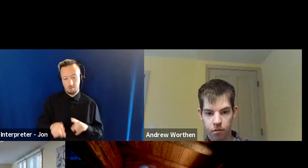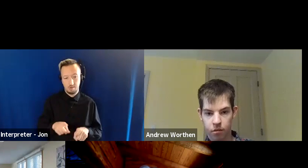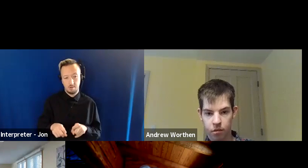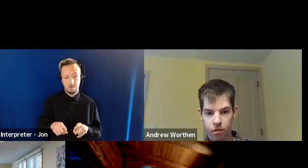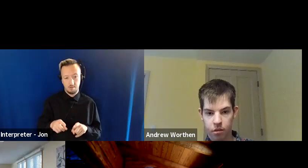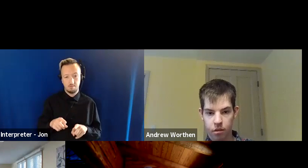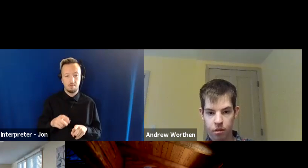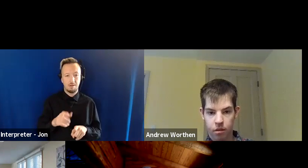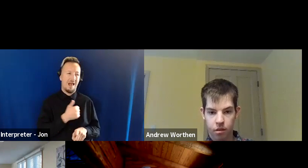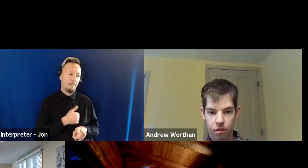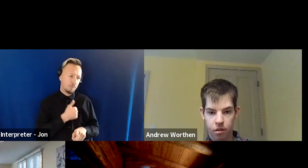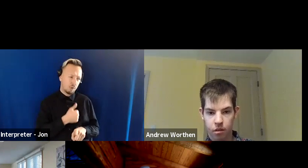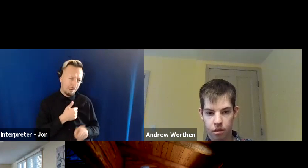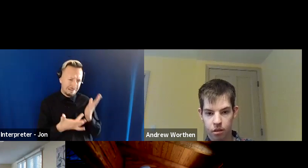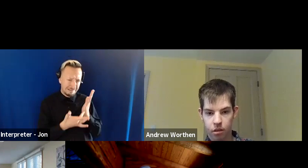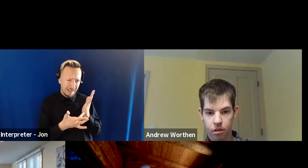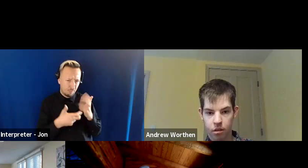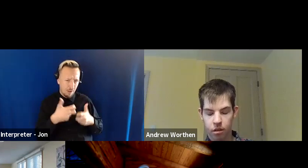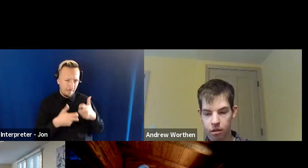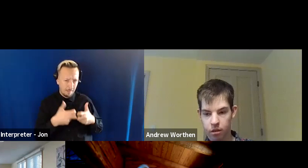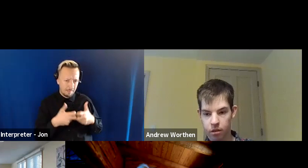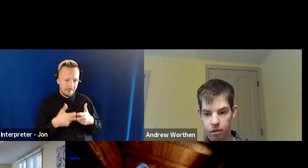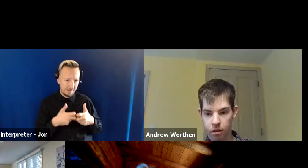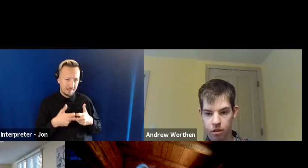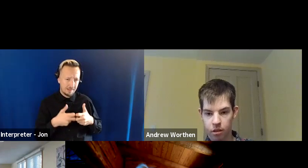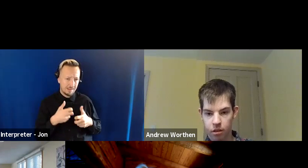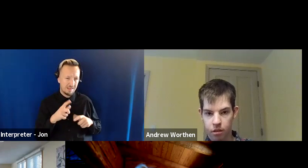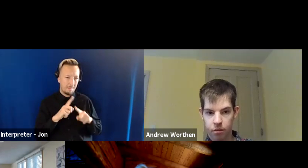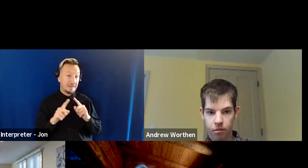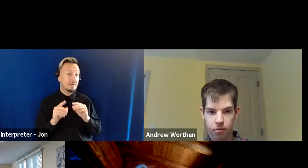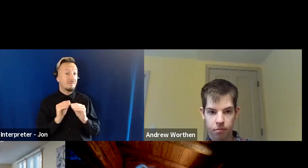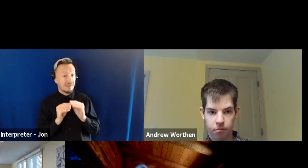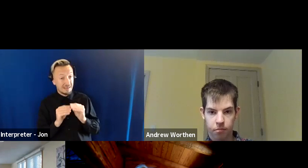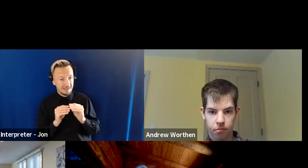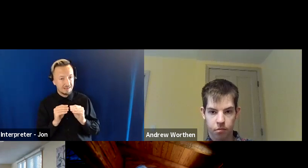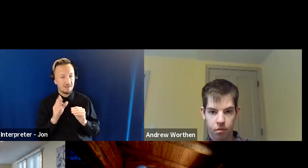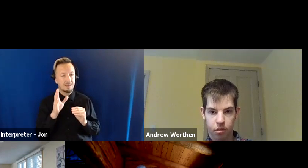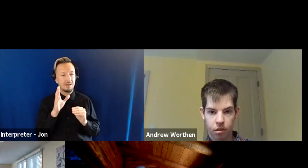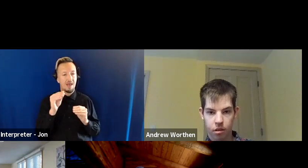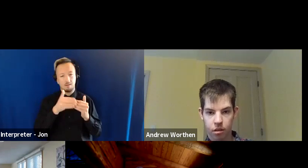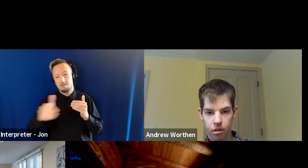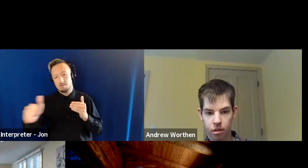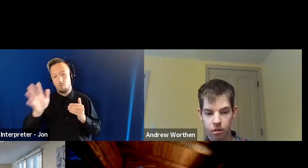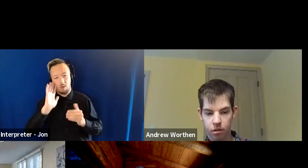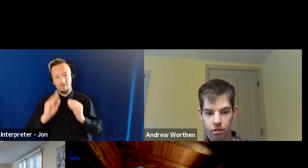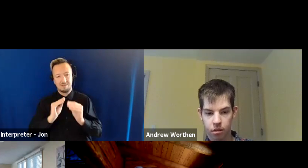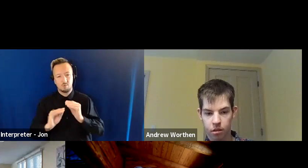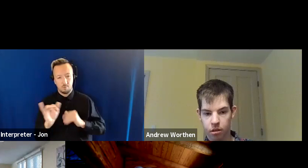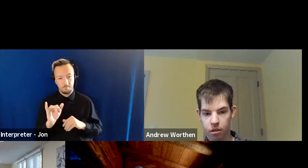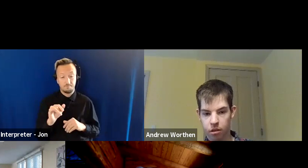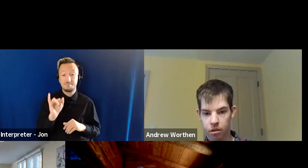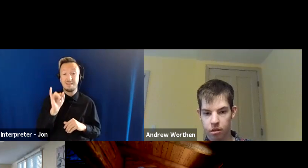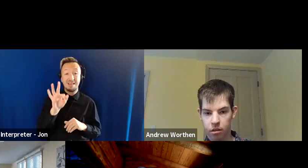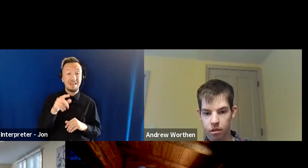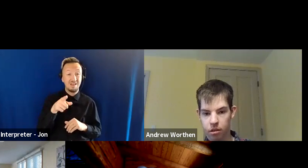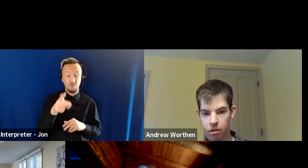want to apologize for the technical issues that we were having, but it did get fixed, and it'll be fixed for all the sessions going forward. If you were having